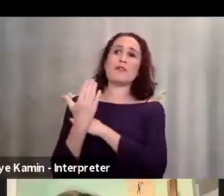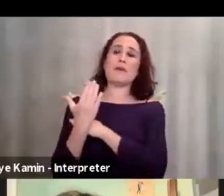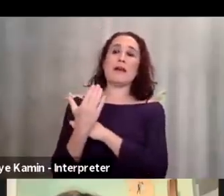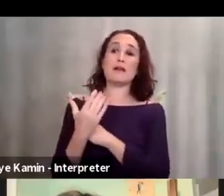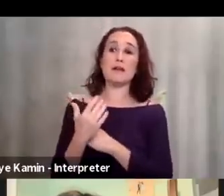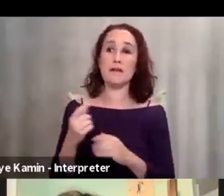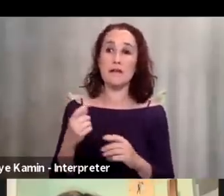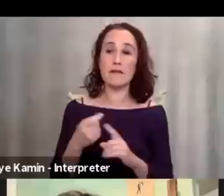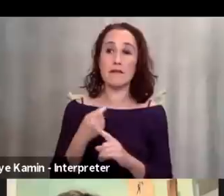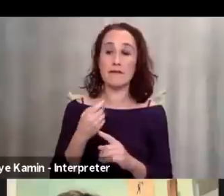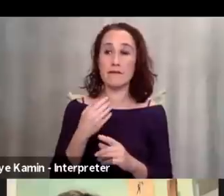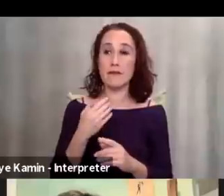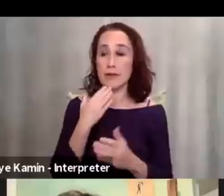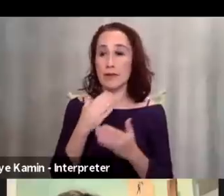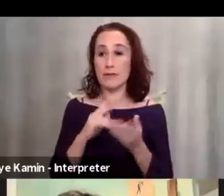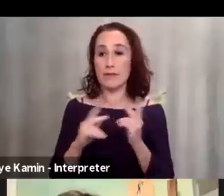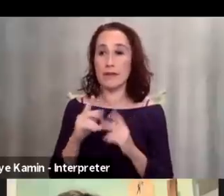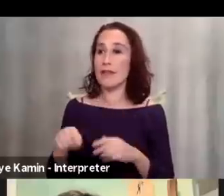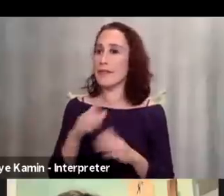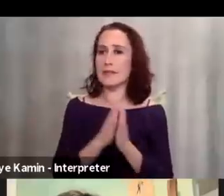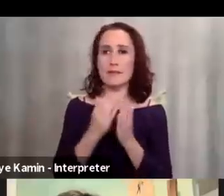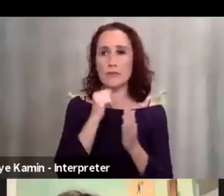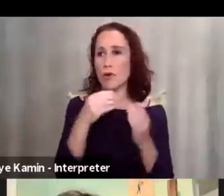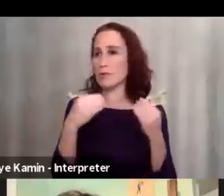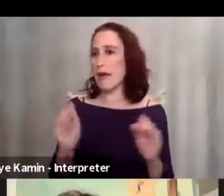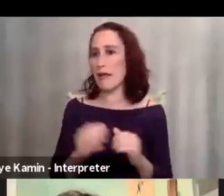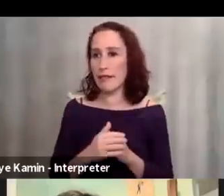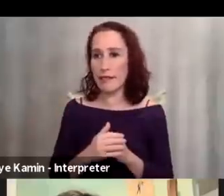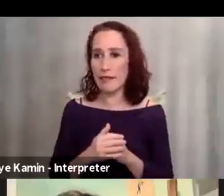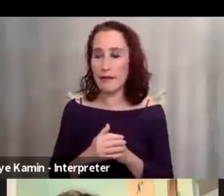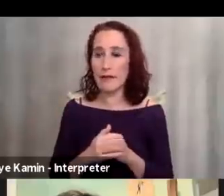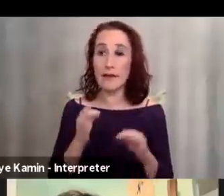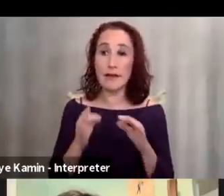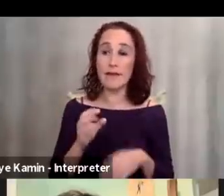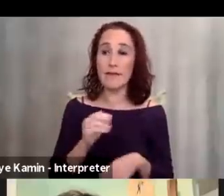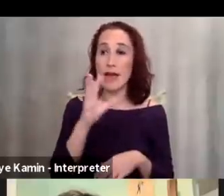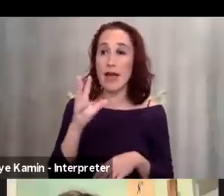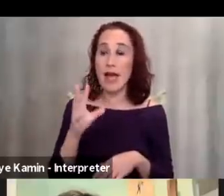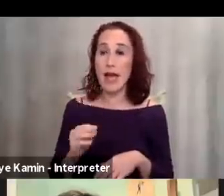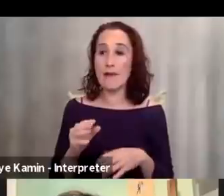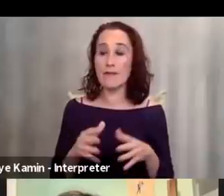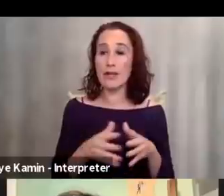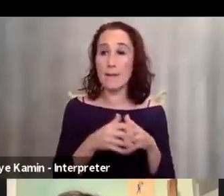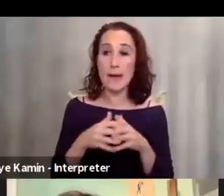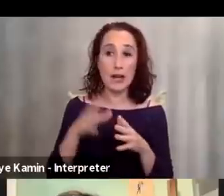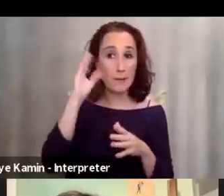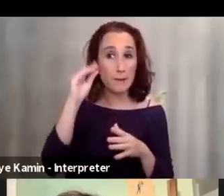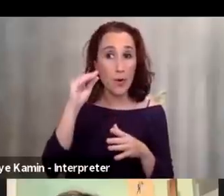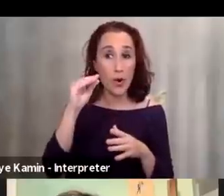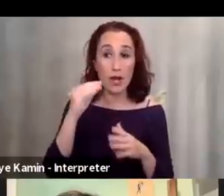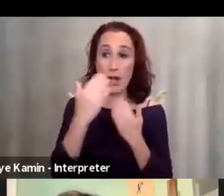really well-intentioned people that, like, these books wouldn't sell. If we had an African-American boy on the cover, this was going to be a